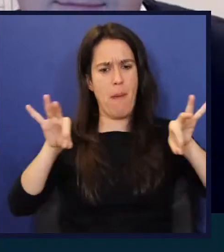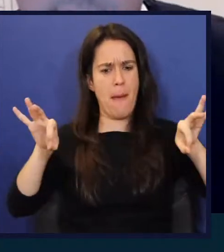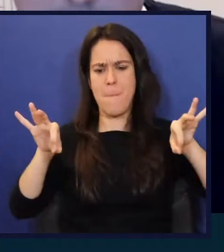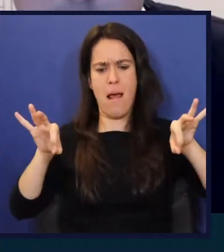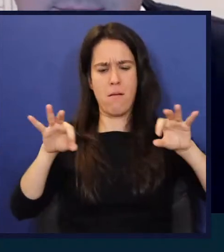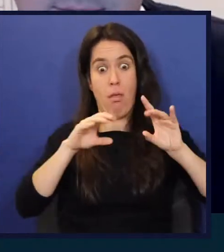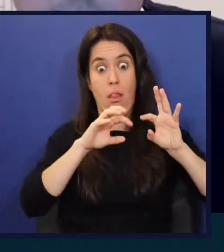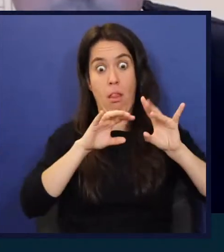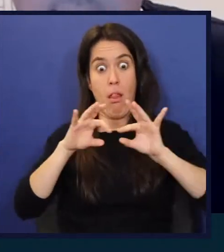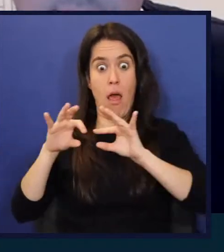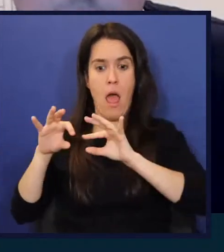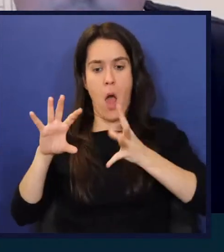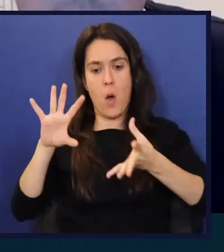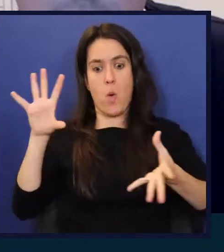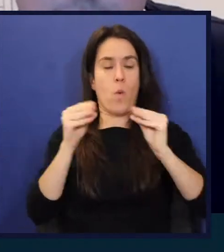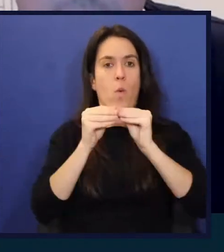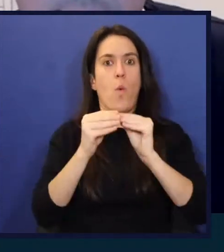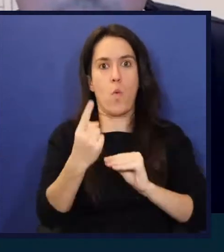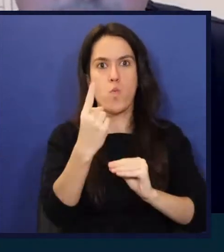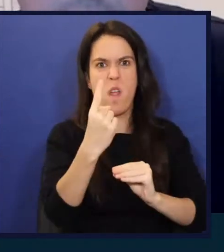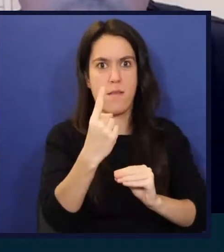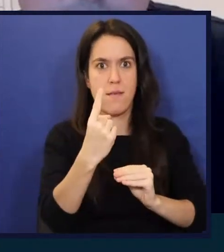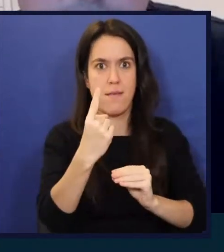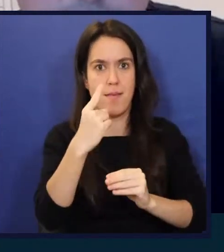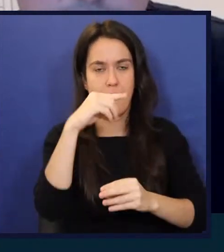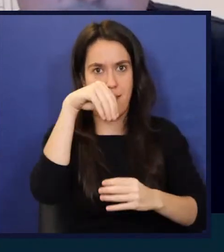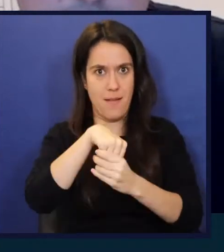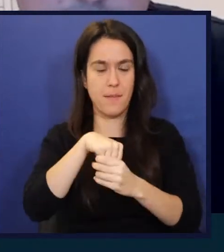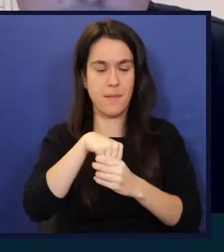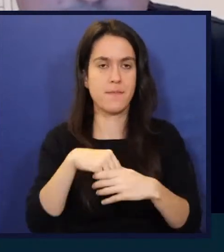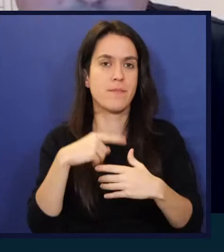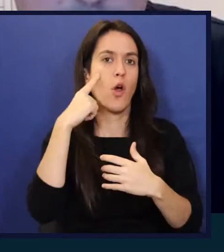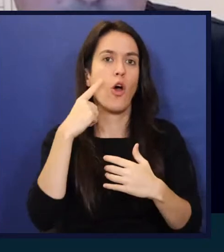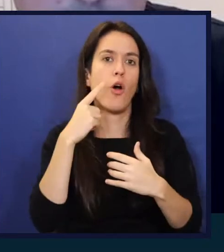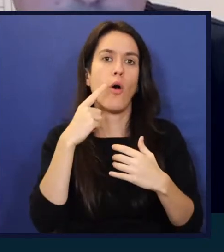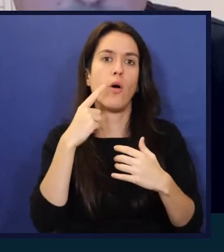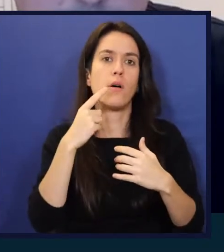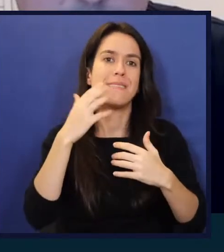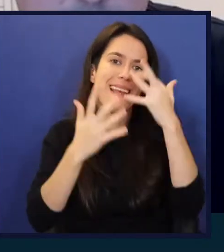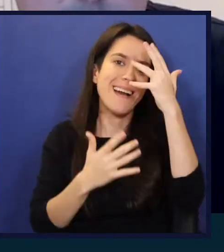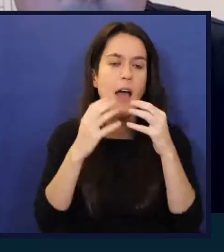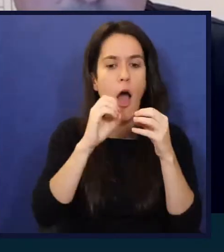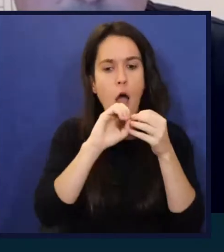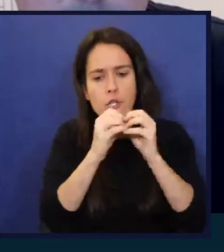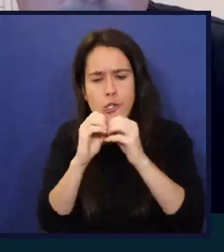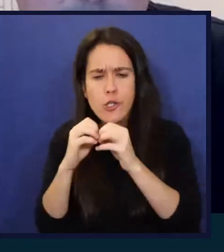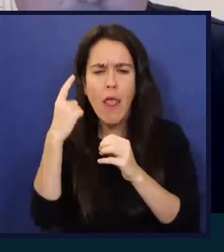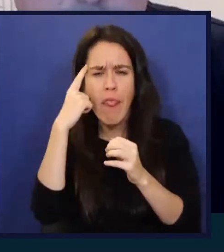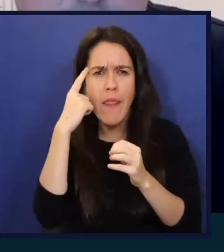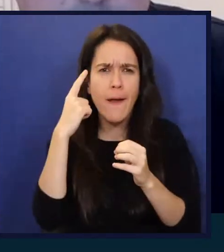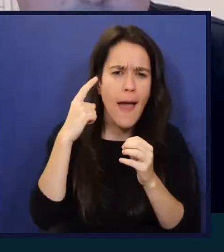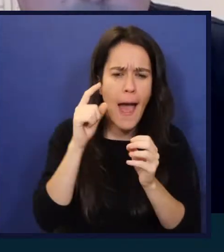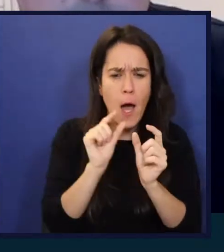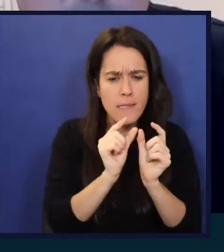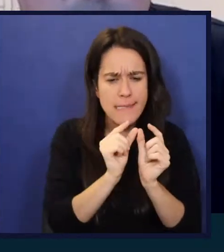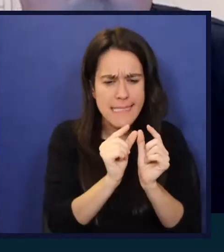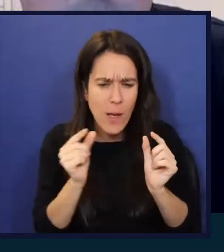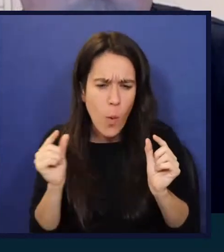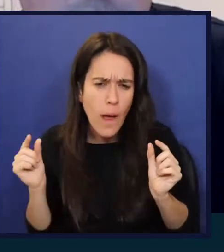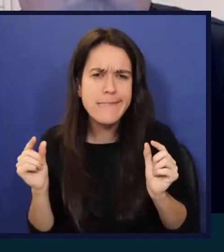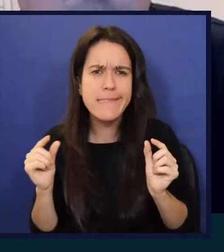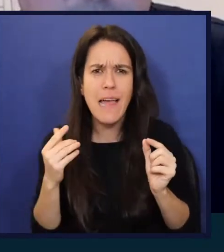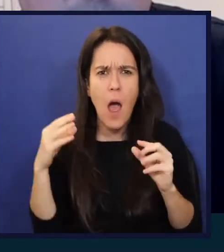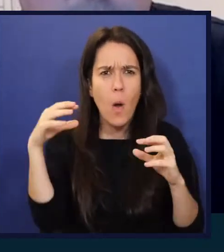And of course, this includes, we have data engineers who use SQL a lot for their transformations. They're basically, scientists who want to sort of